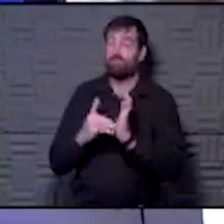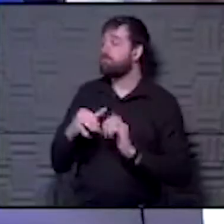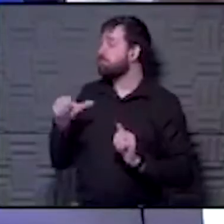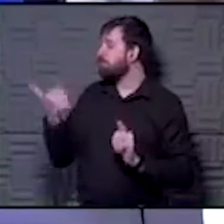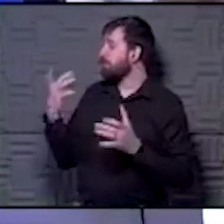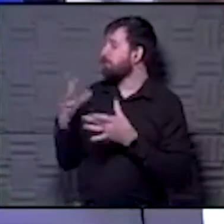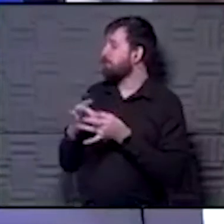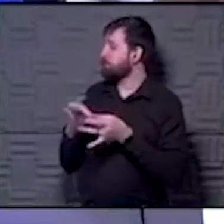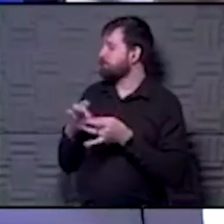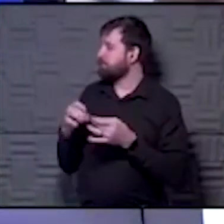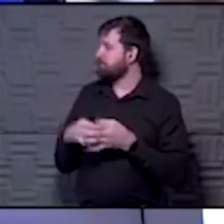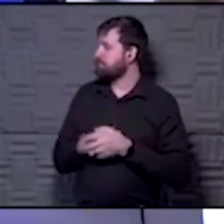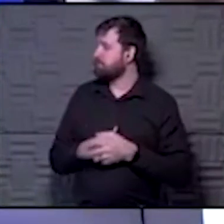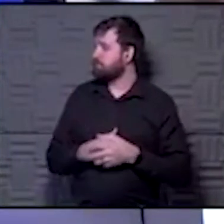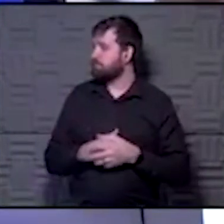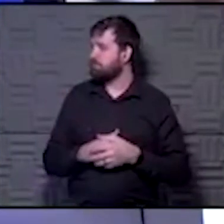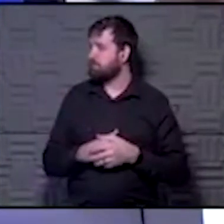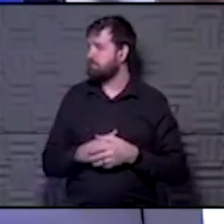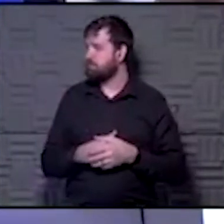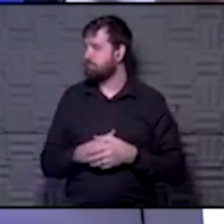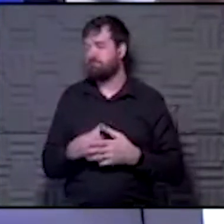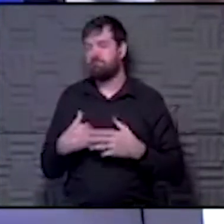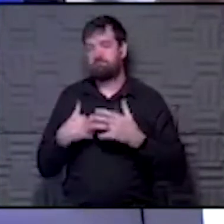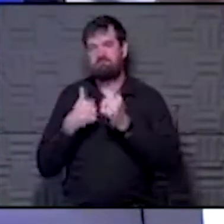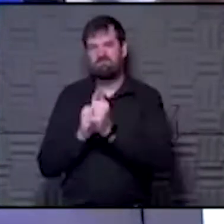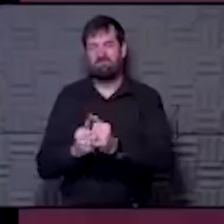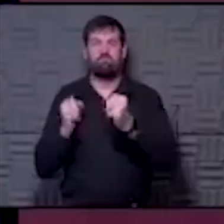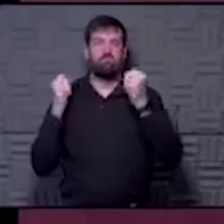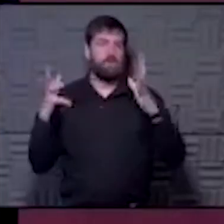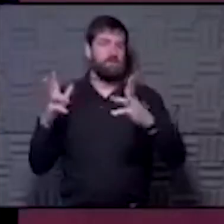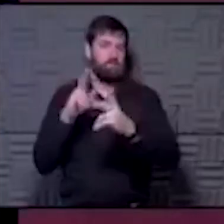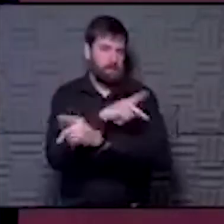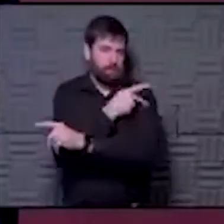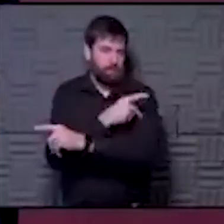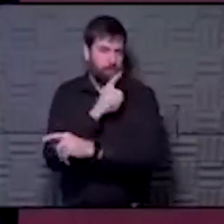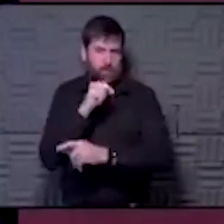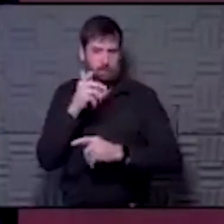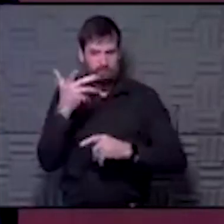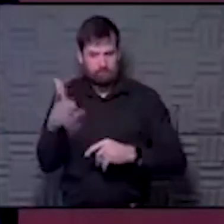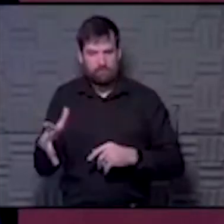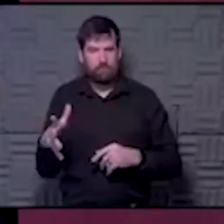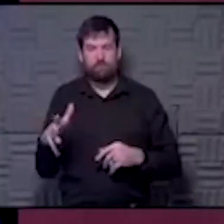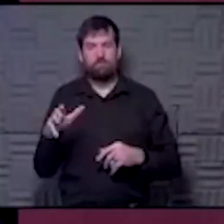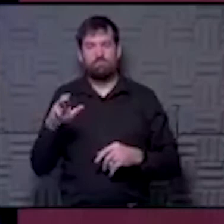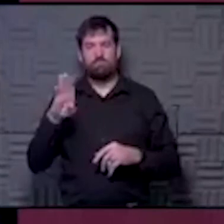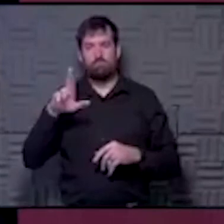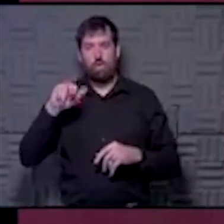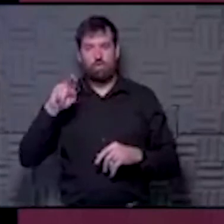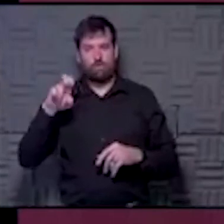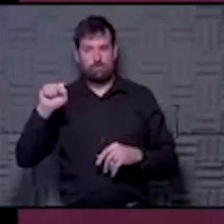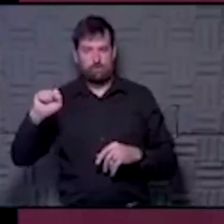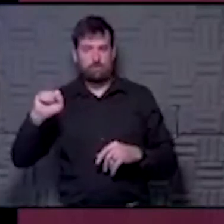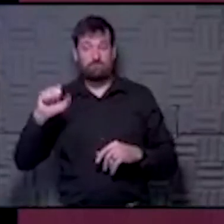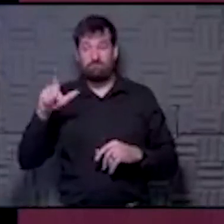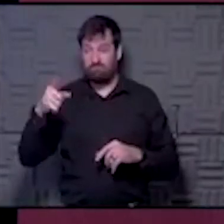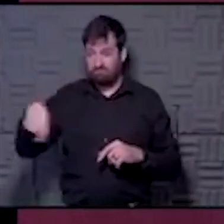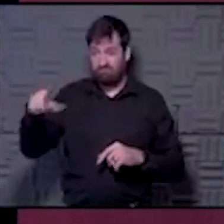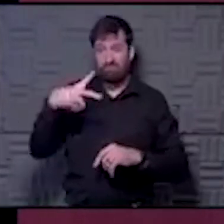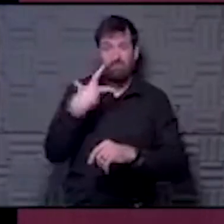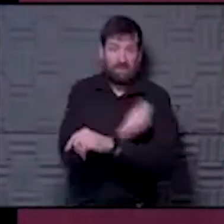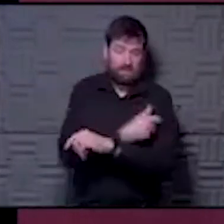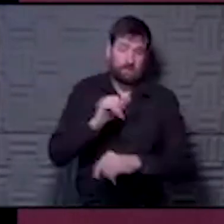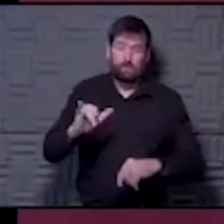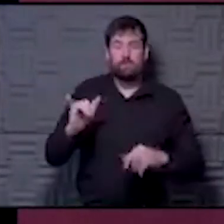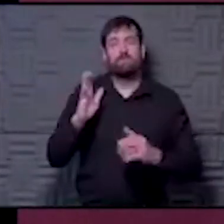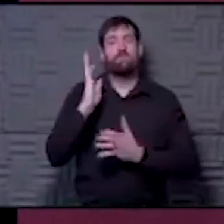thing I would say, I follow a lot of patients who've had a lung transplant at Barnes, and they're getting all vaccinated too. Now, I've heard